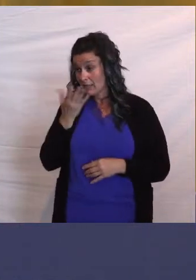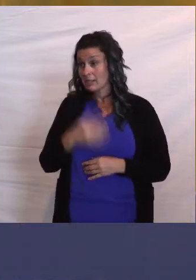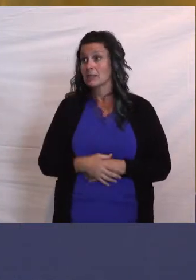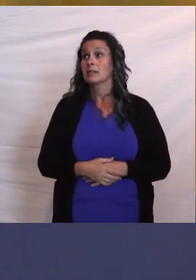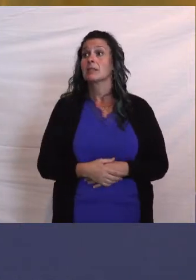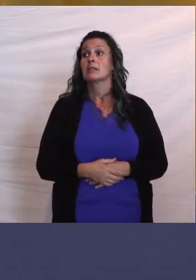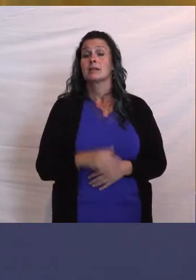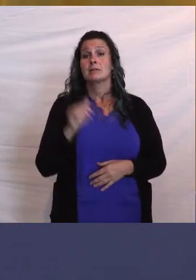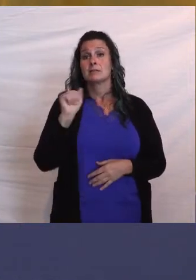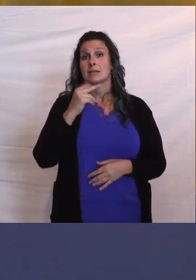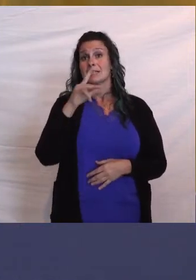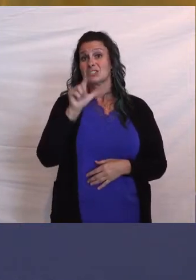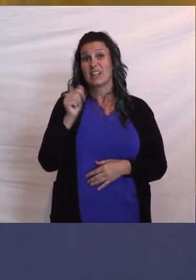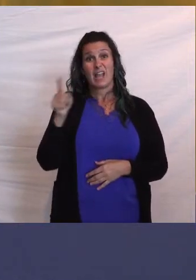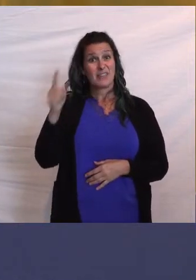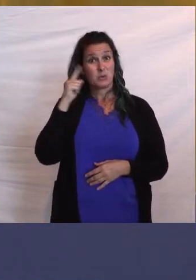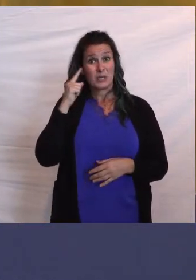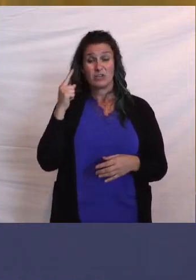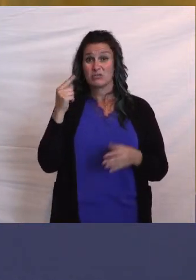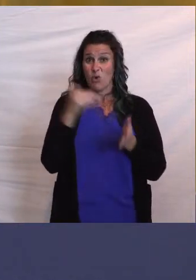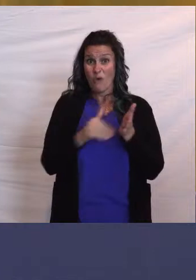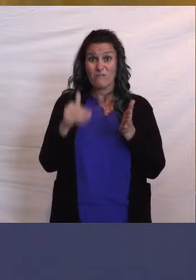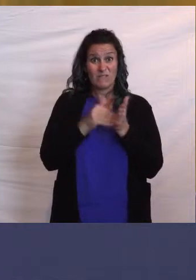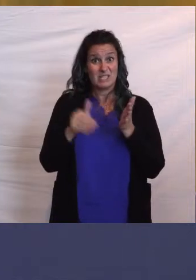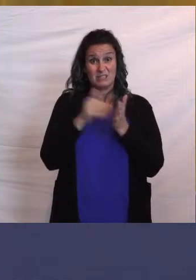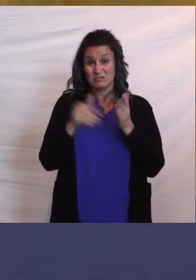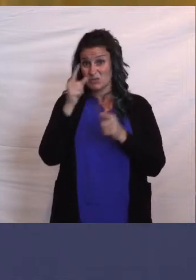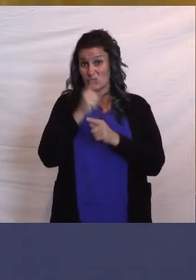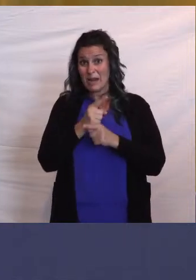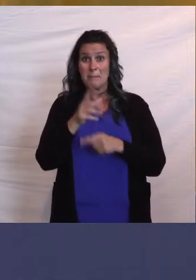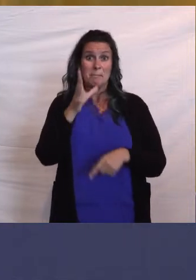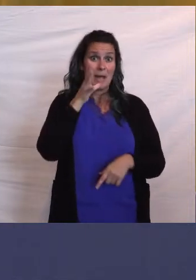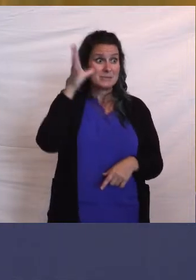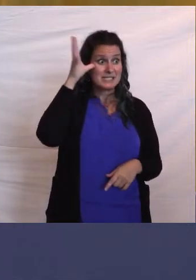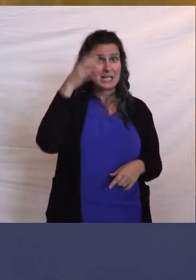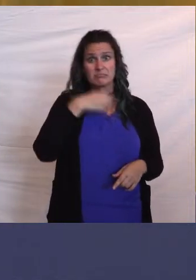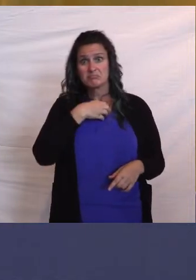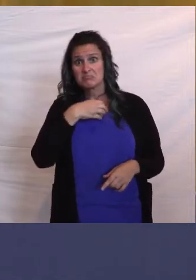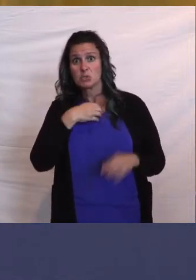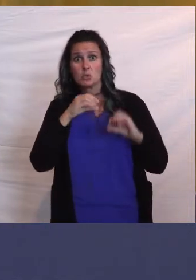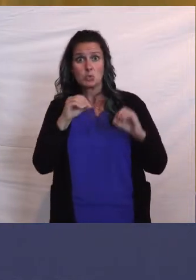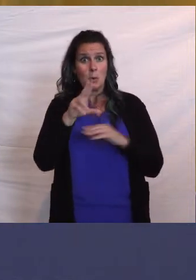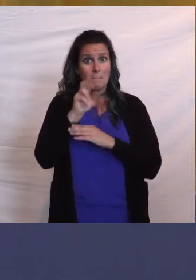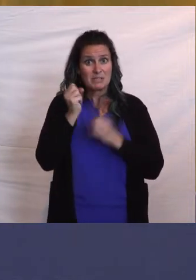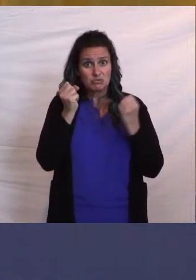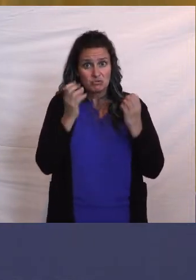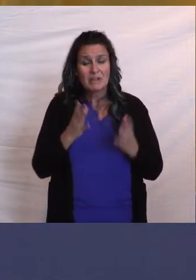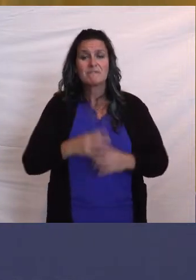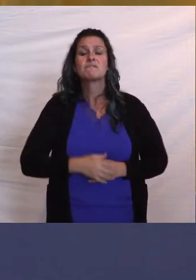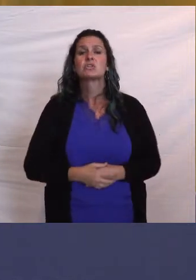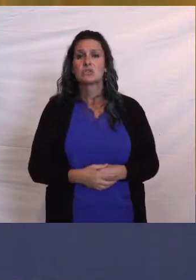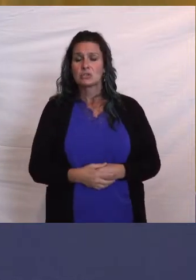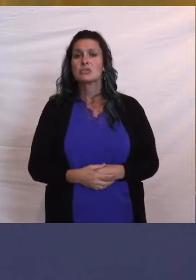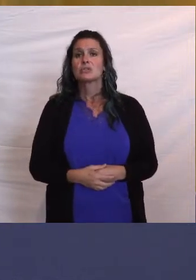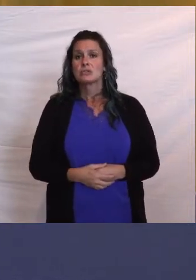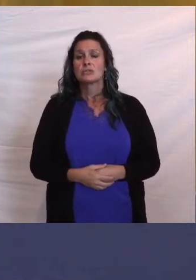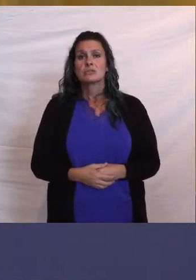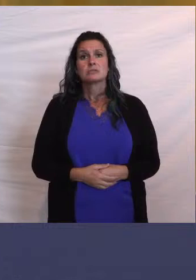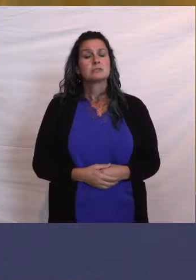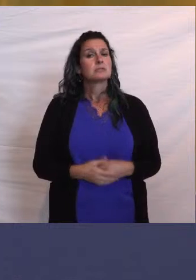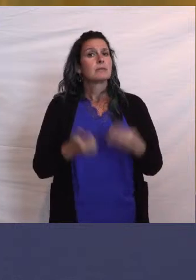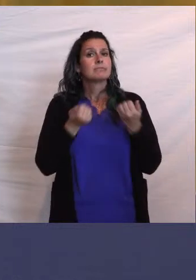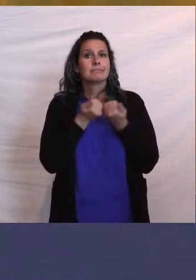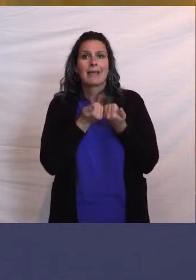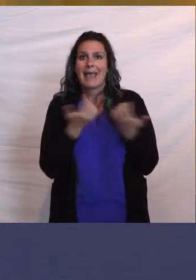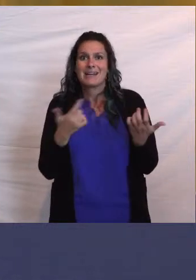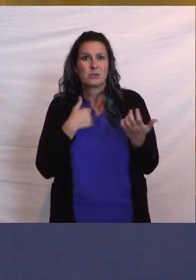And Angelica, you must hear it a lot from moms and dads. And so I'd say anything that